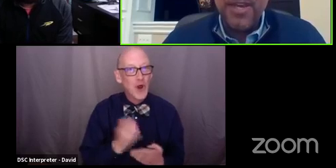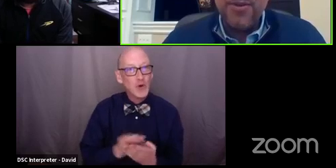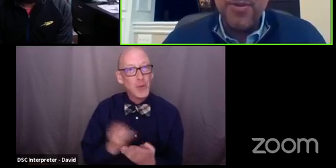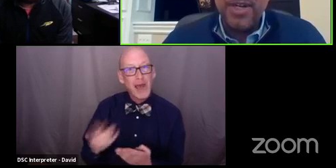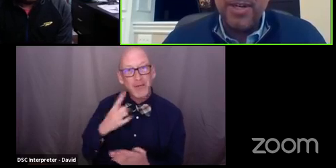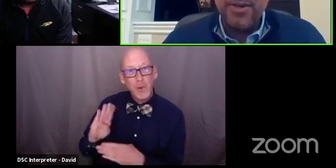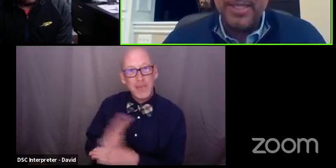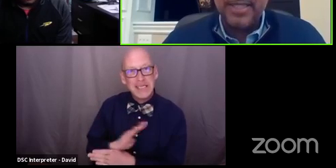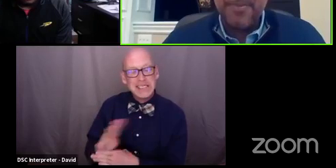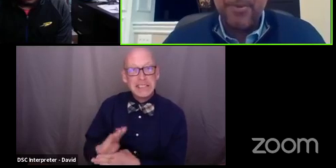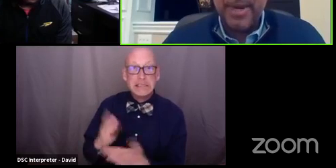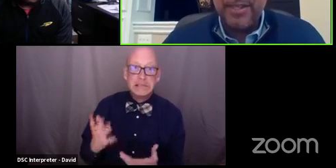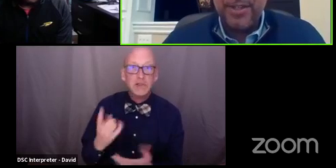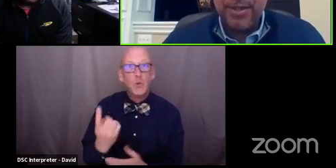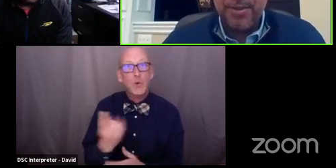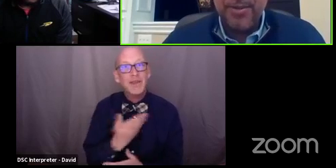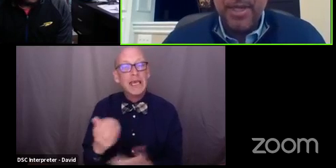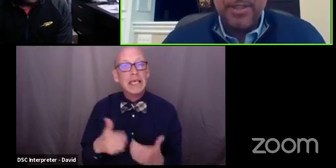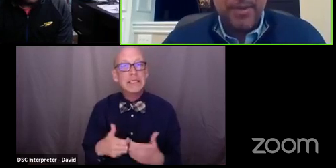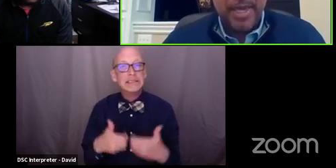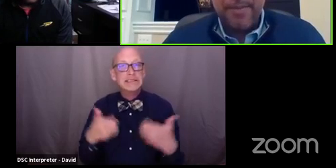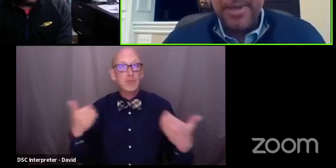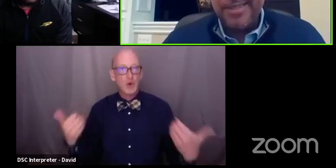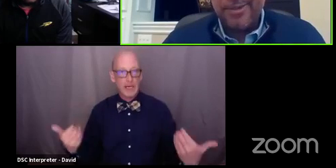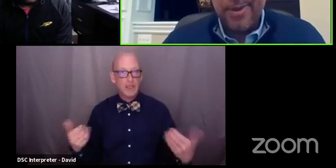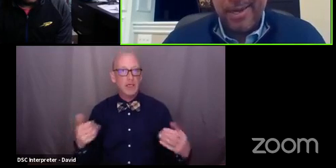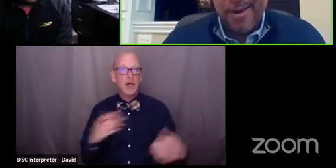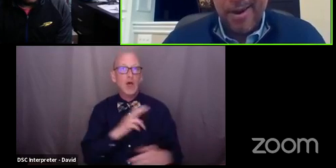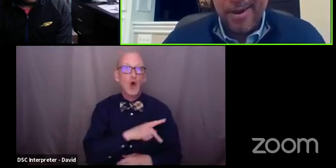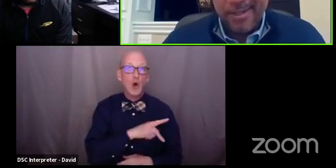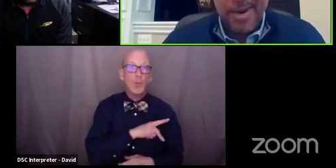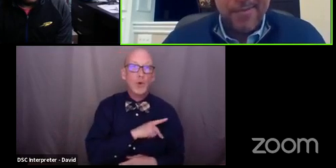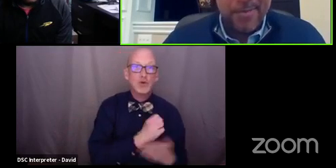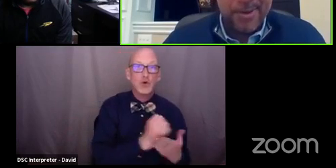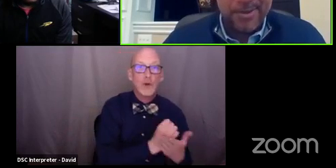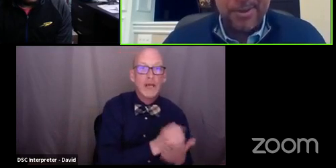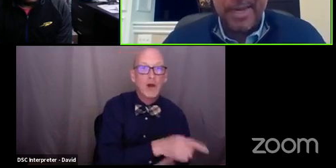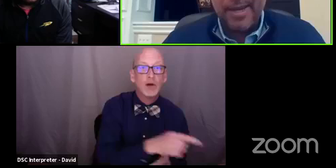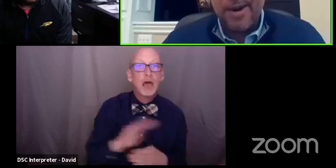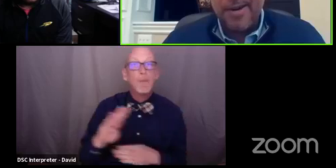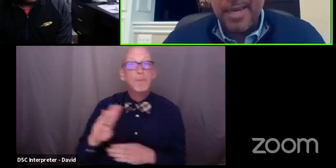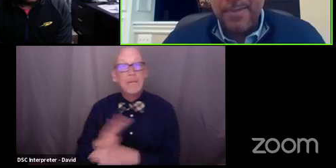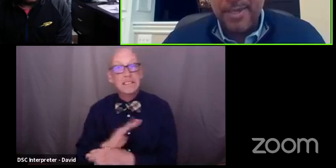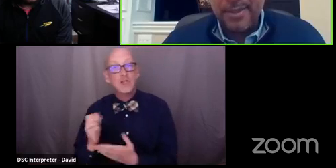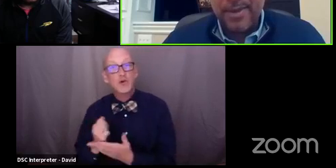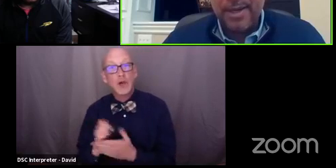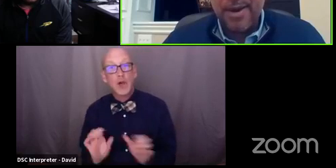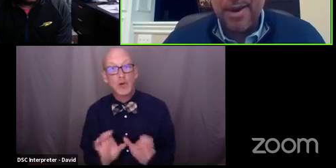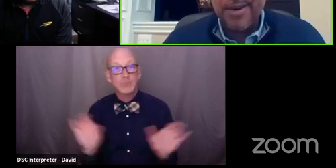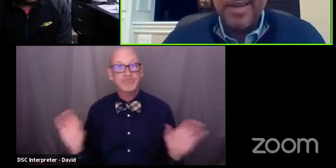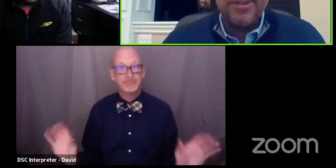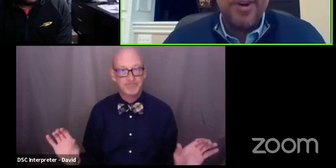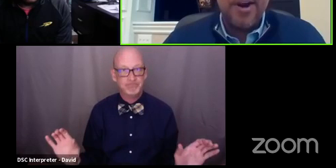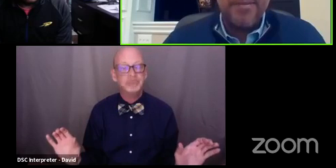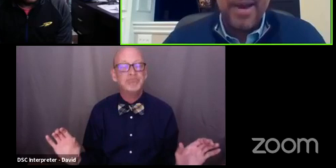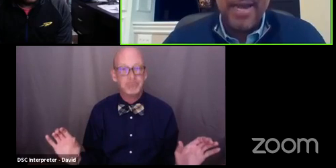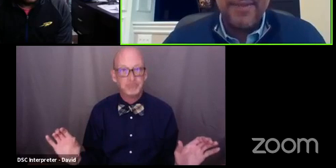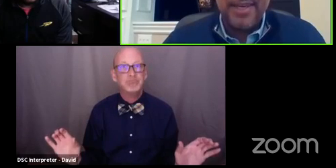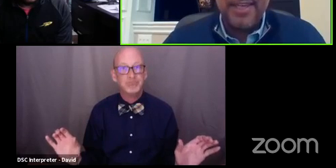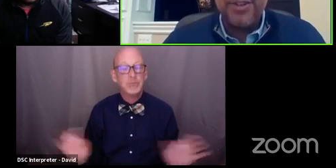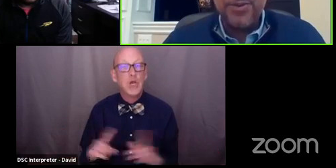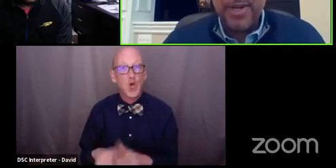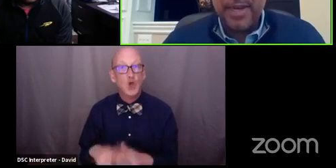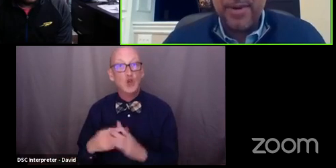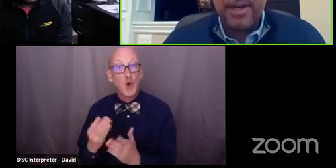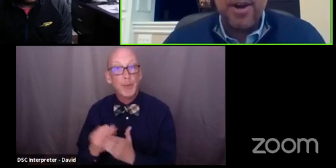So the one thing you want to do is separate the two. So get a business credit card. So you have your personal credit card and a business credit card. Start